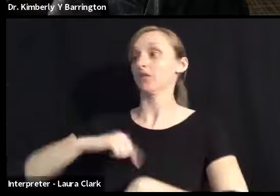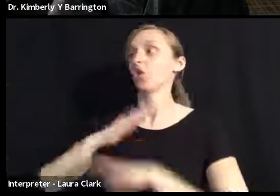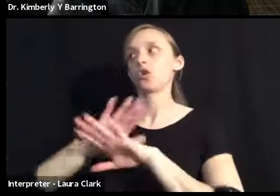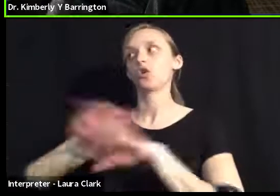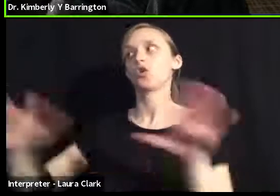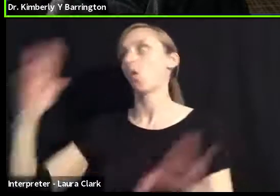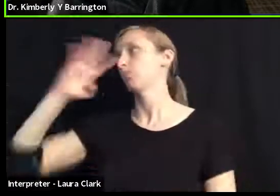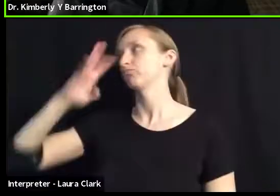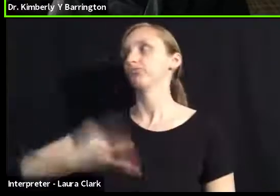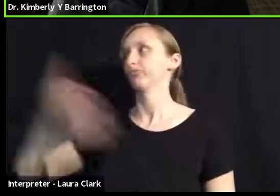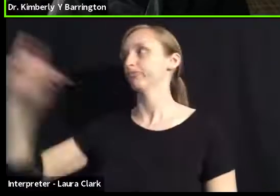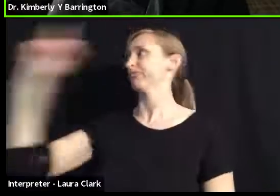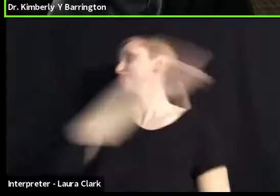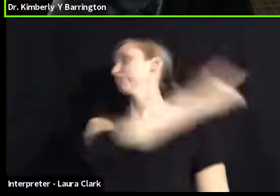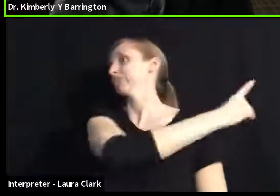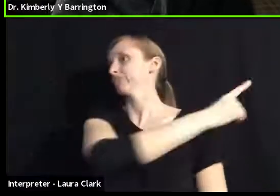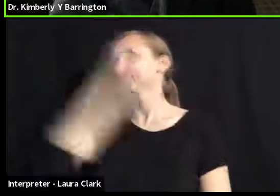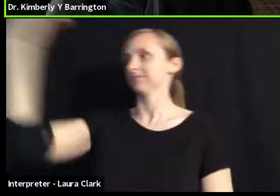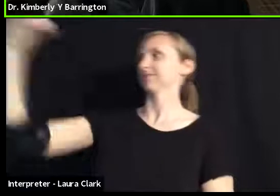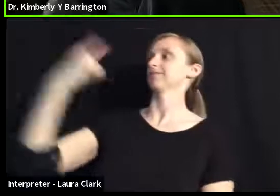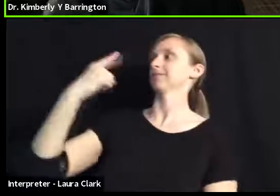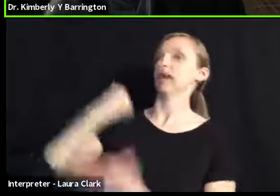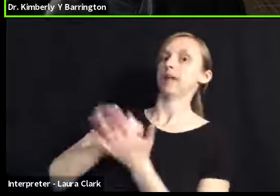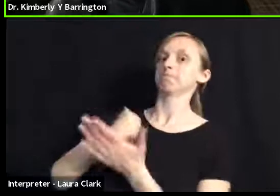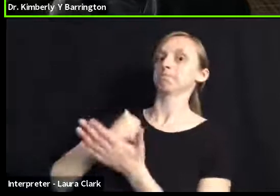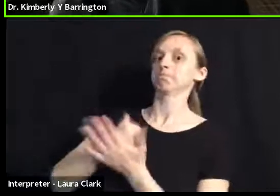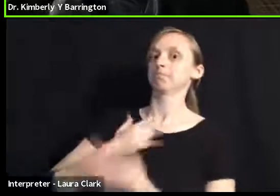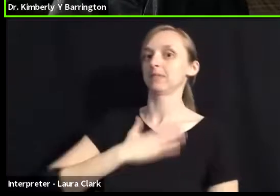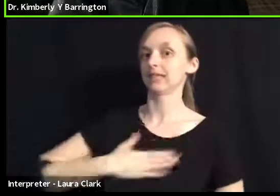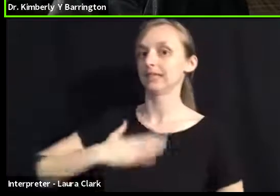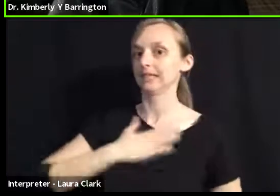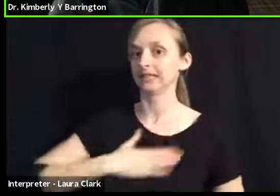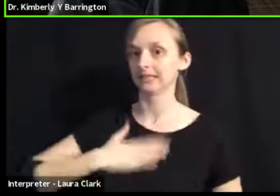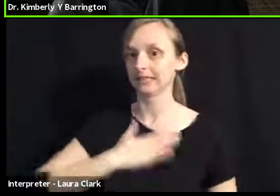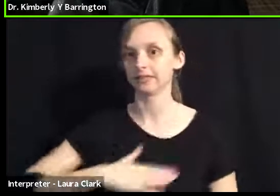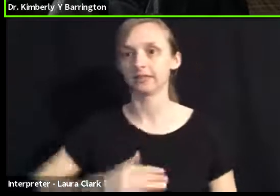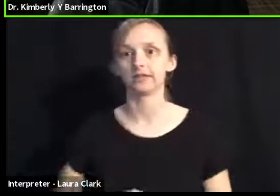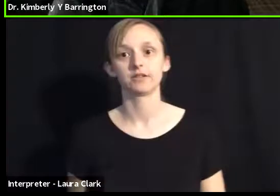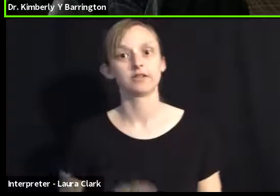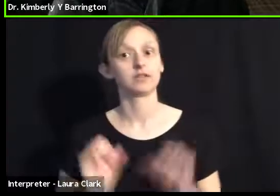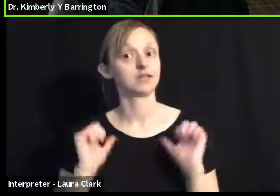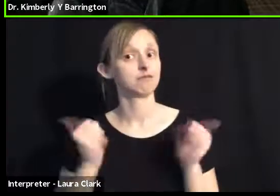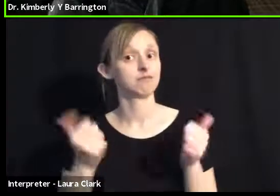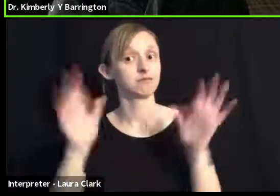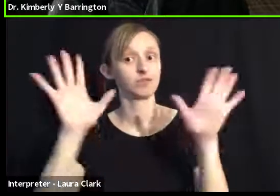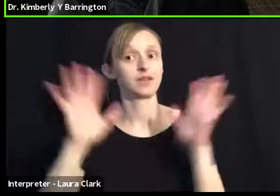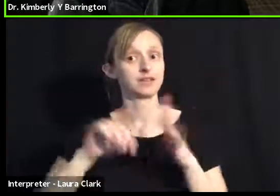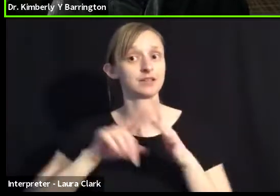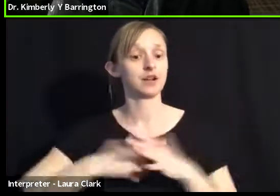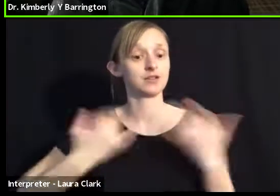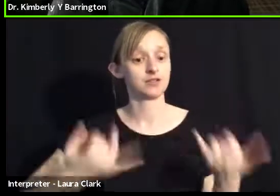Simple. Oh, wow. What a great way to start the discussion.